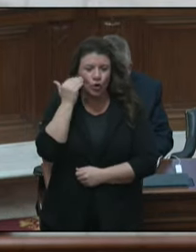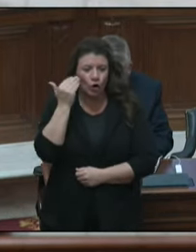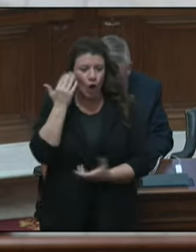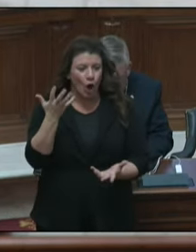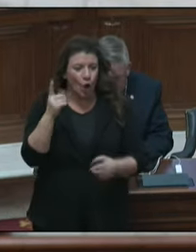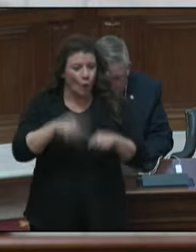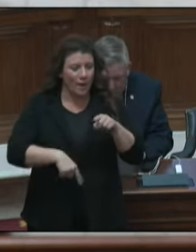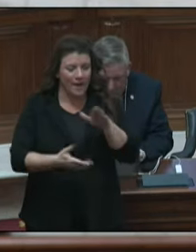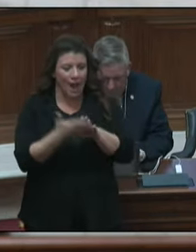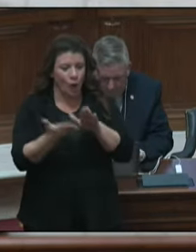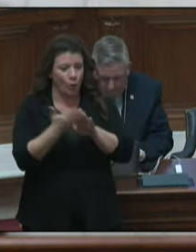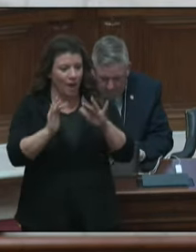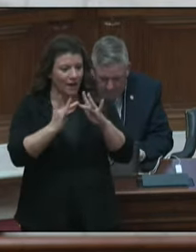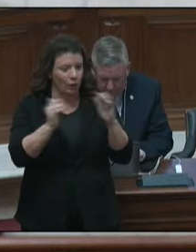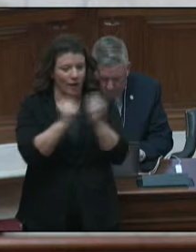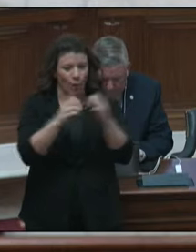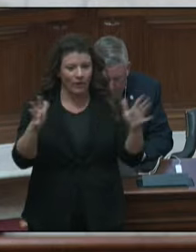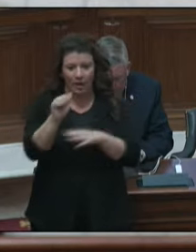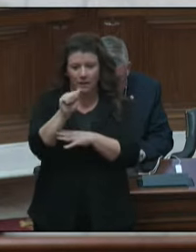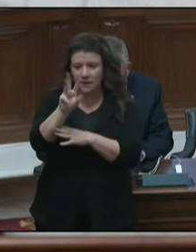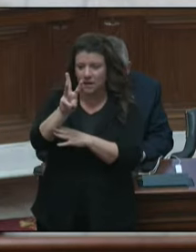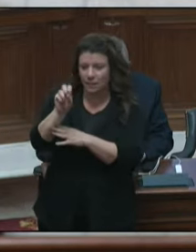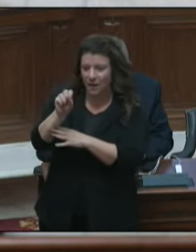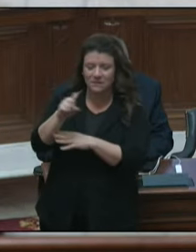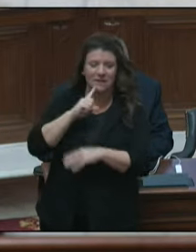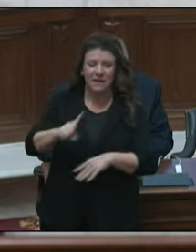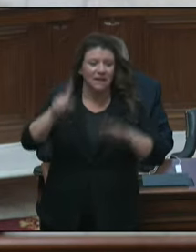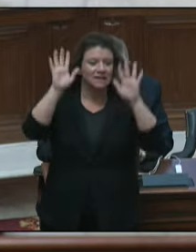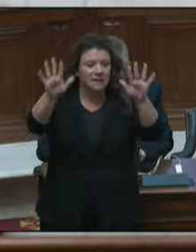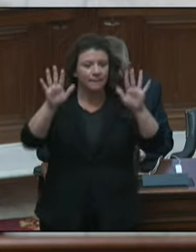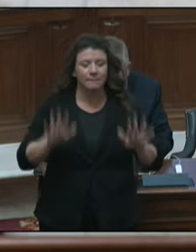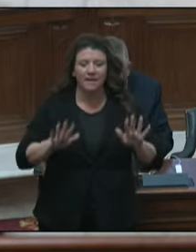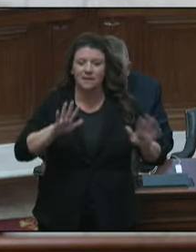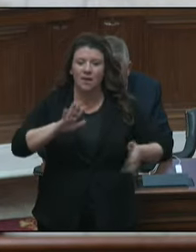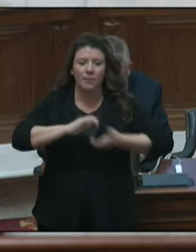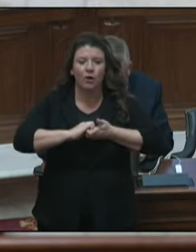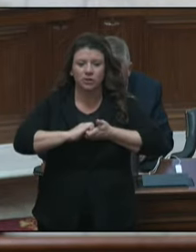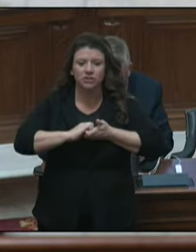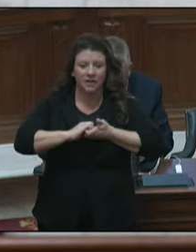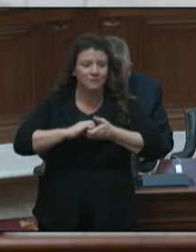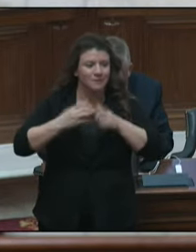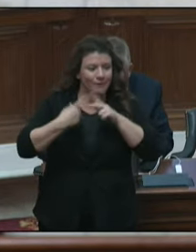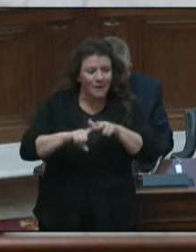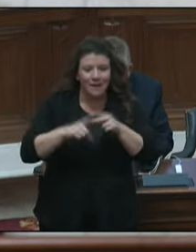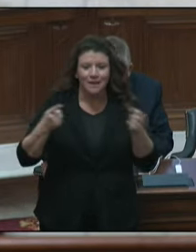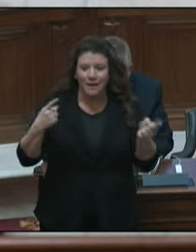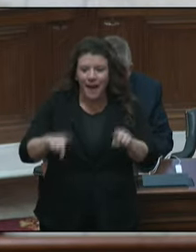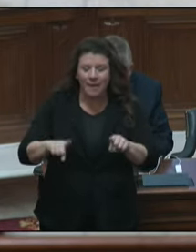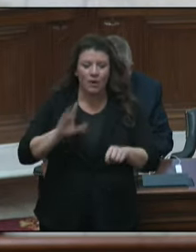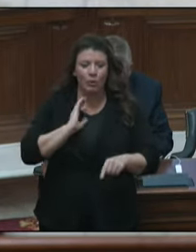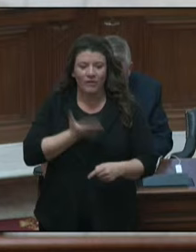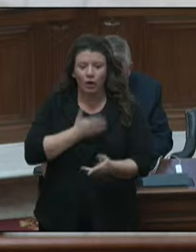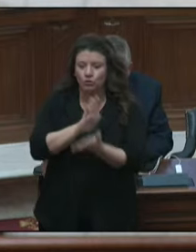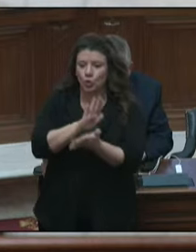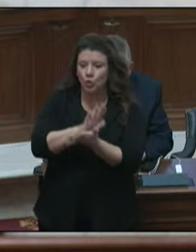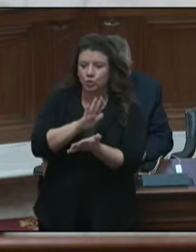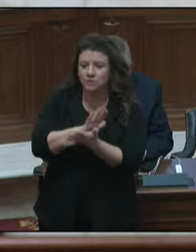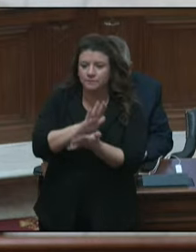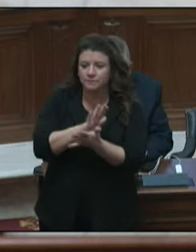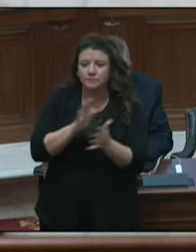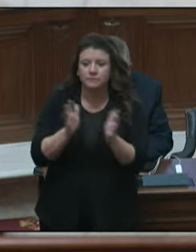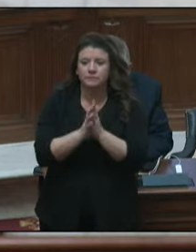even run the internet without AWS. It is amazing the partnership that's beginning to happen with our schools. There's